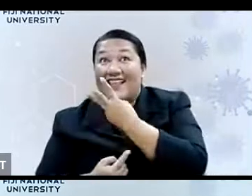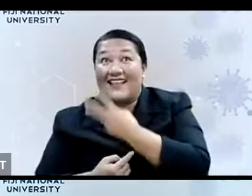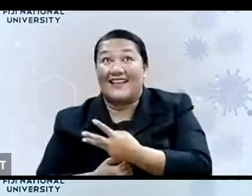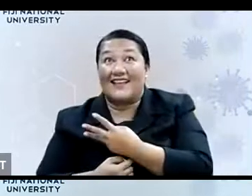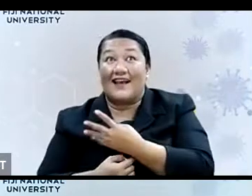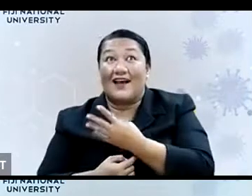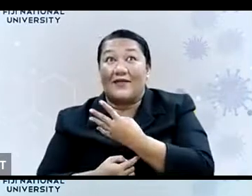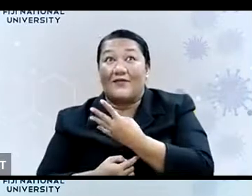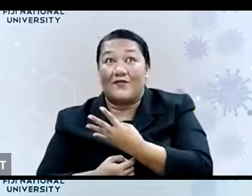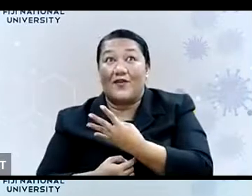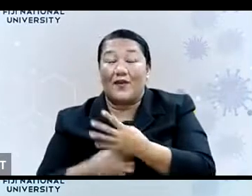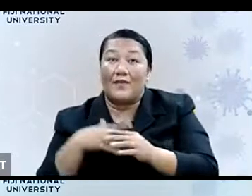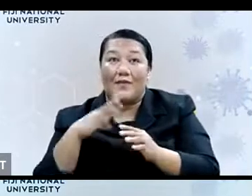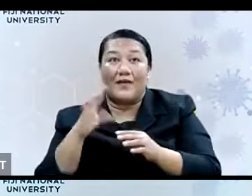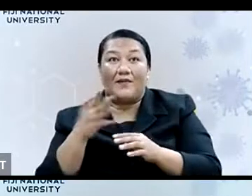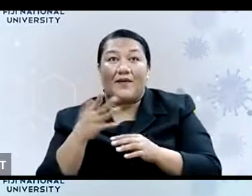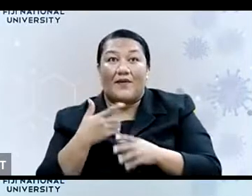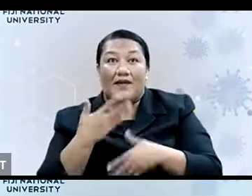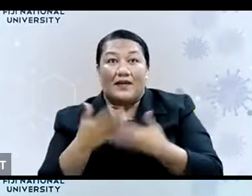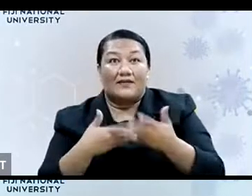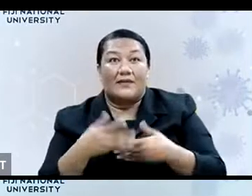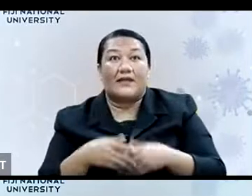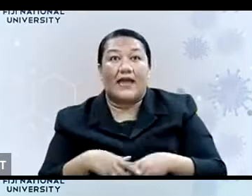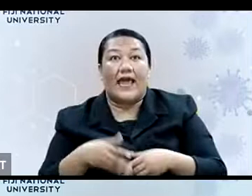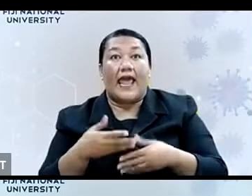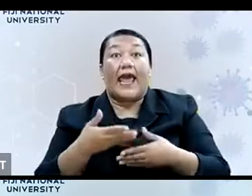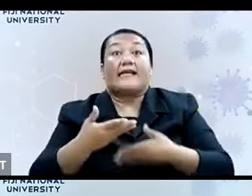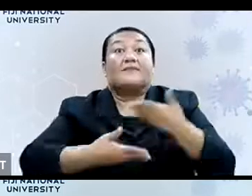have a go at this. Explain the science behind lockdowns.